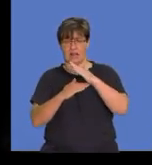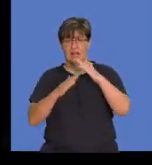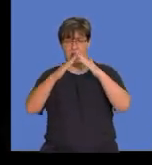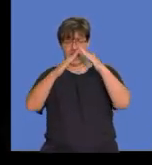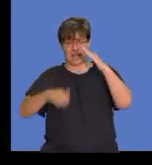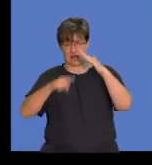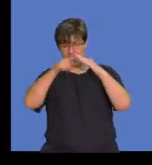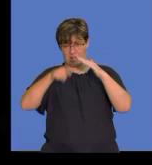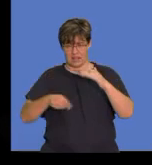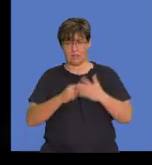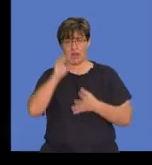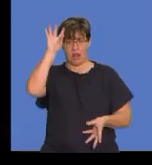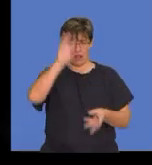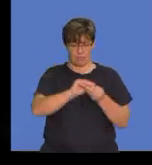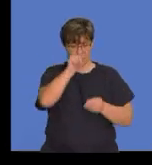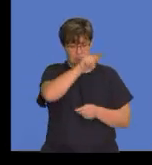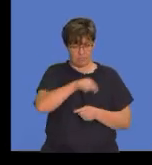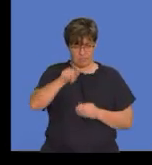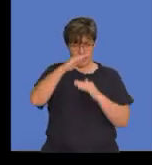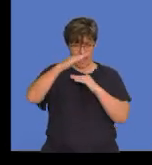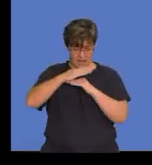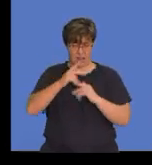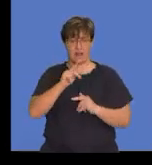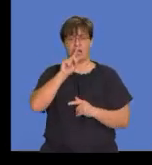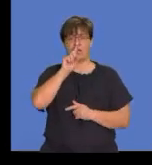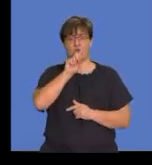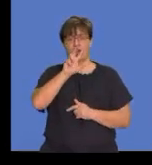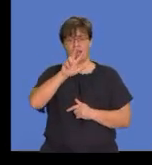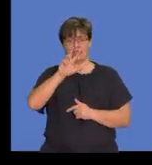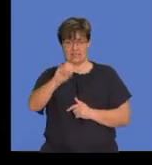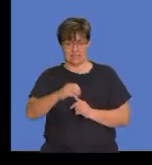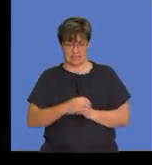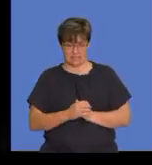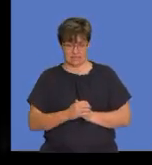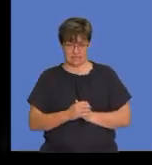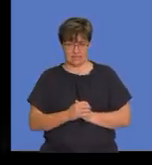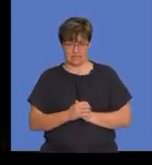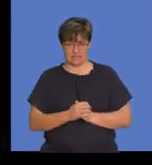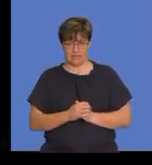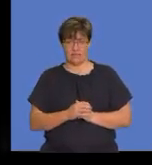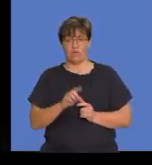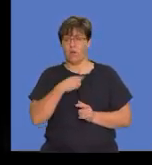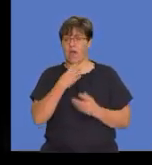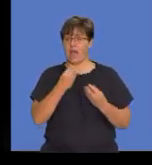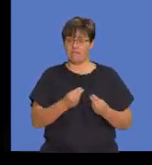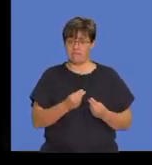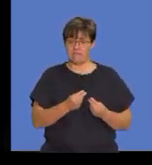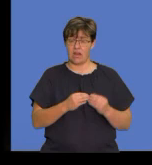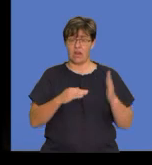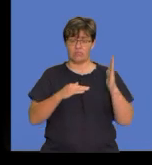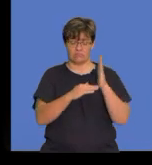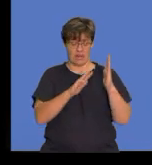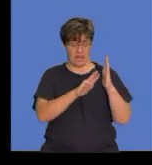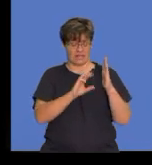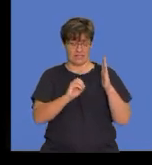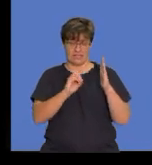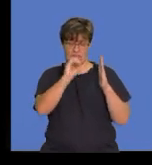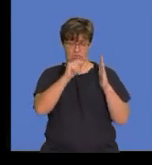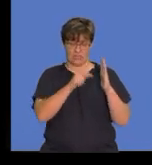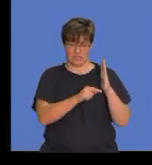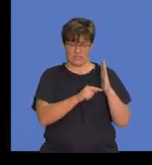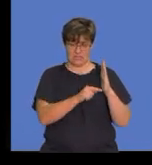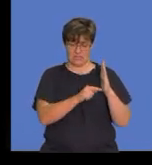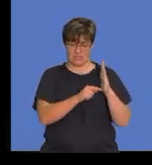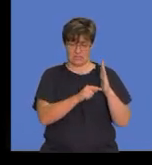3 angles. Those angles, they must add up to 108. In specific, we looked at one that